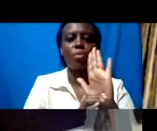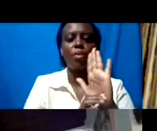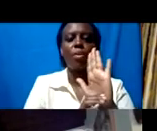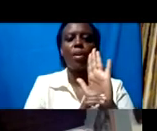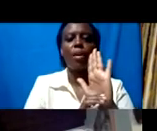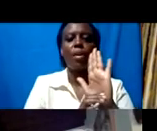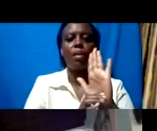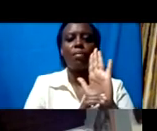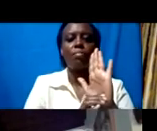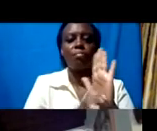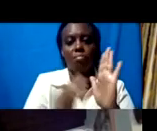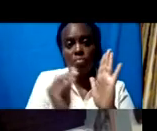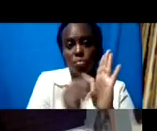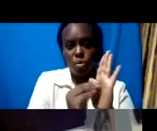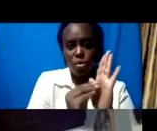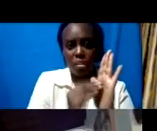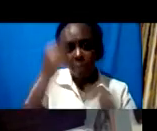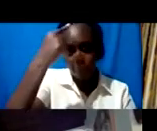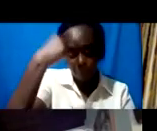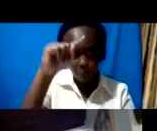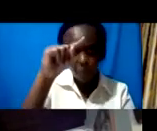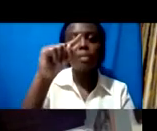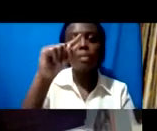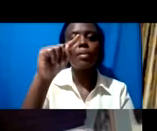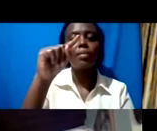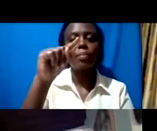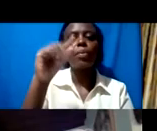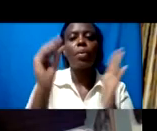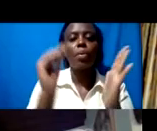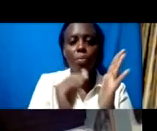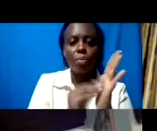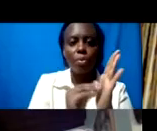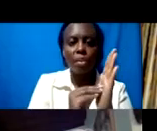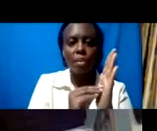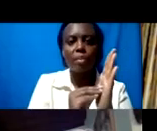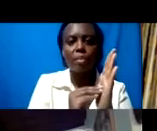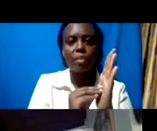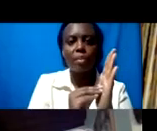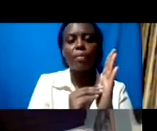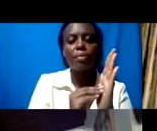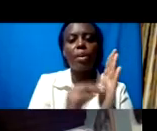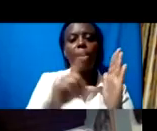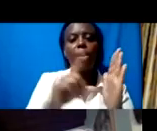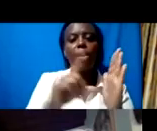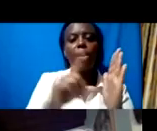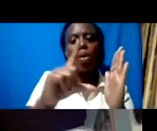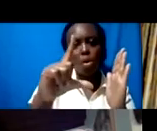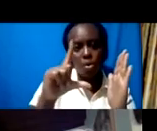place proper policies, putting in place proper